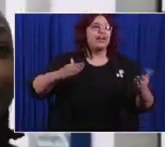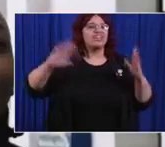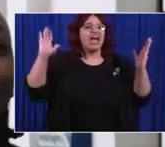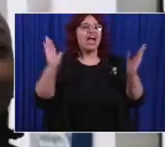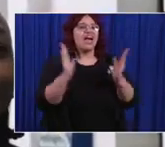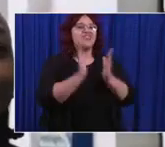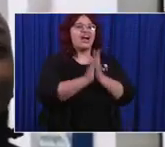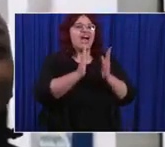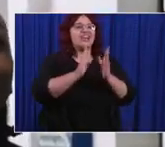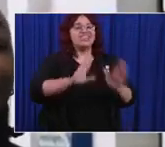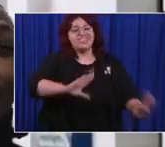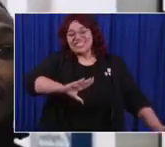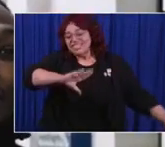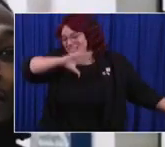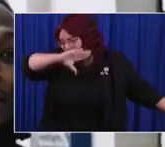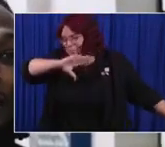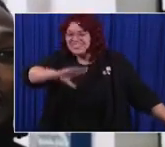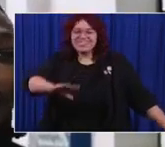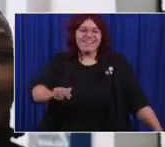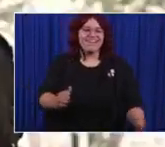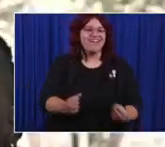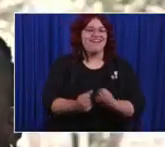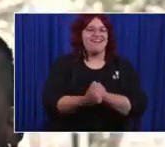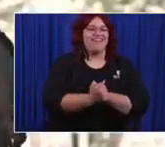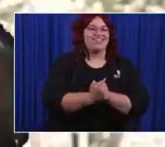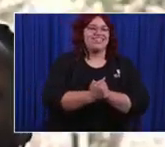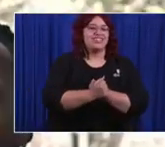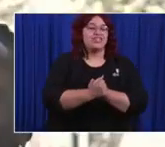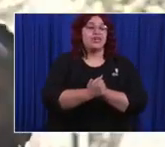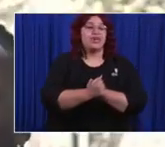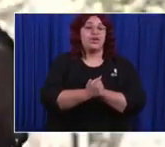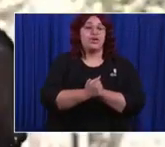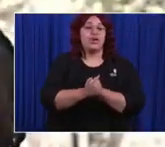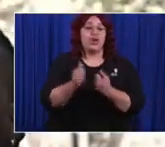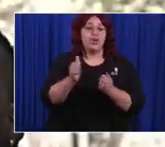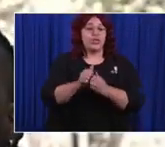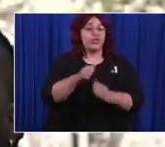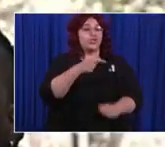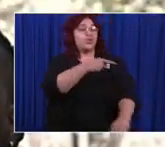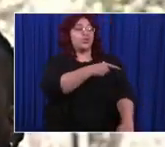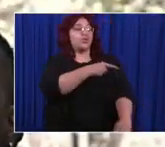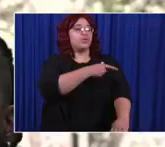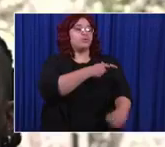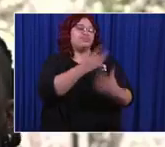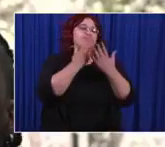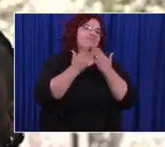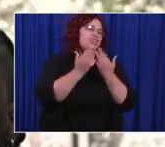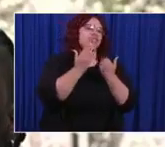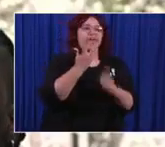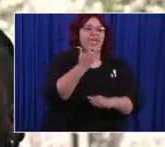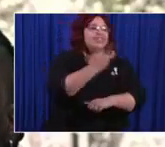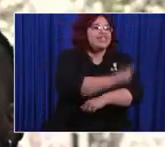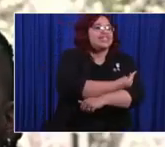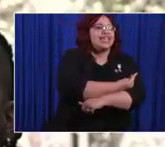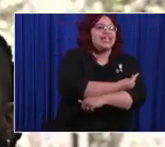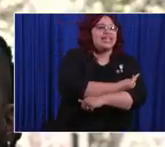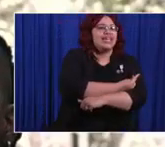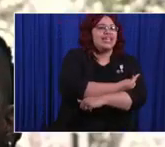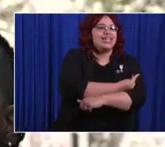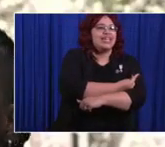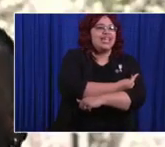fives, daps, and hugs. With you, dear vaccine, it grows easier by the